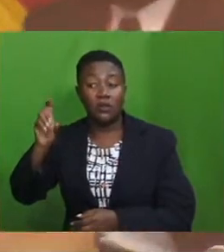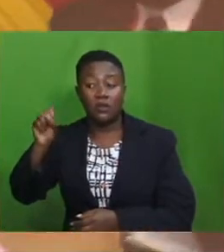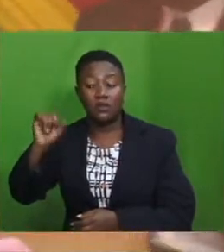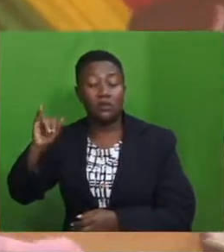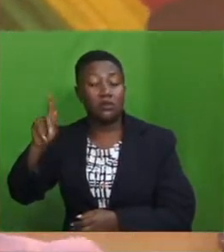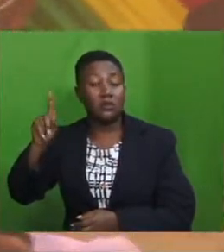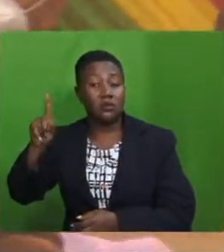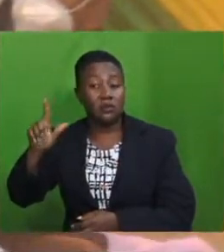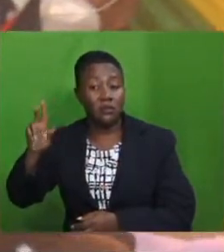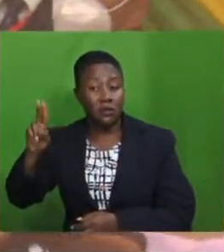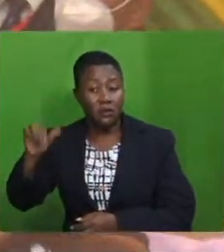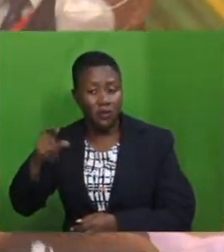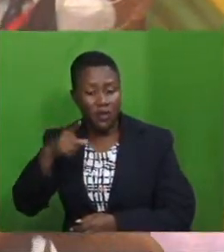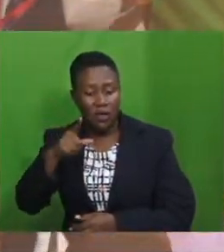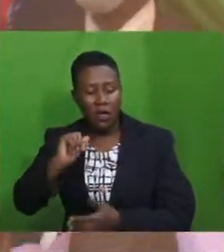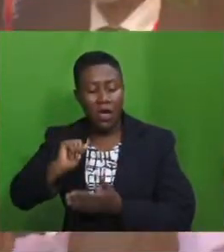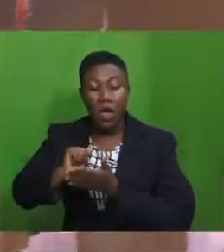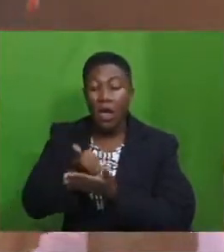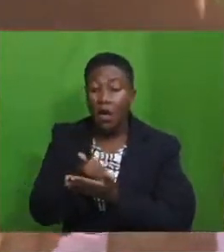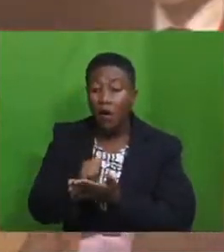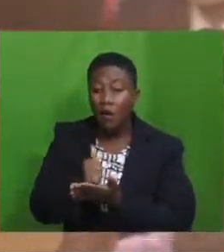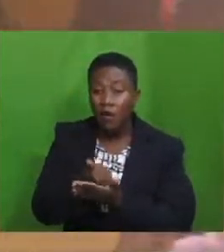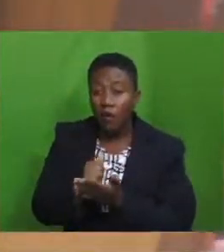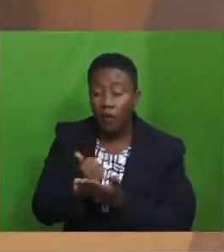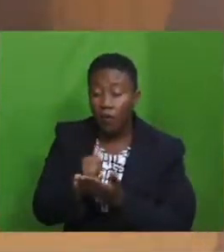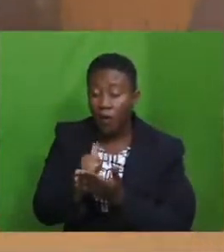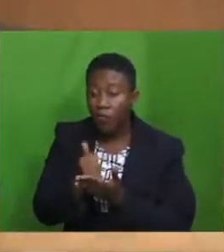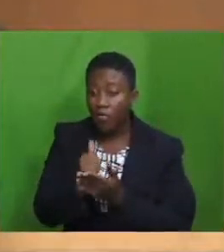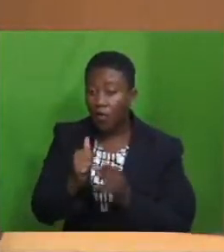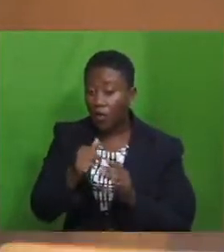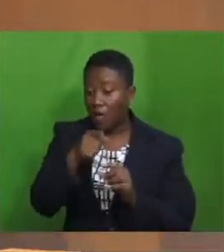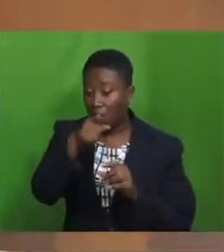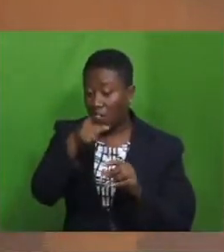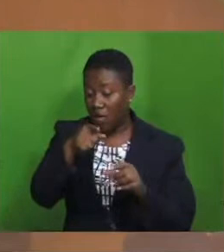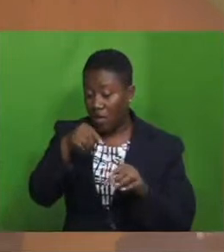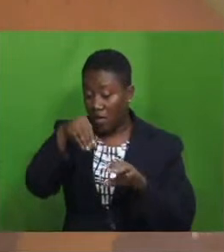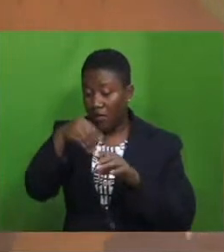outgoing Ambassador of Angola to Ghana.